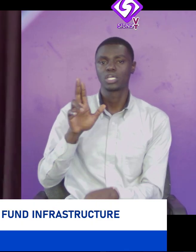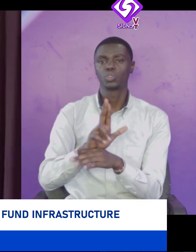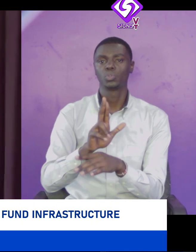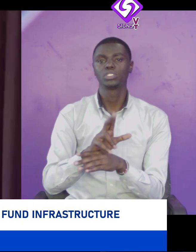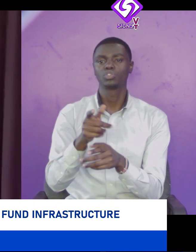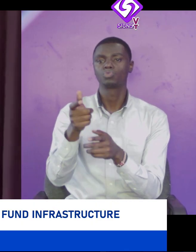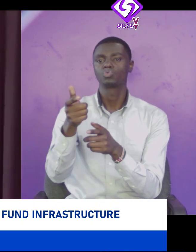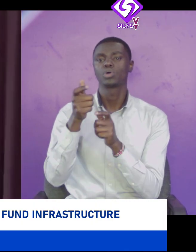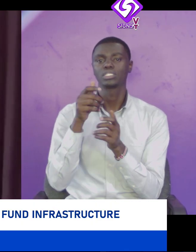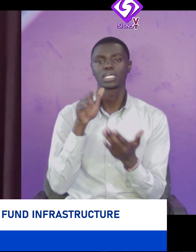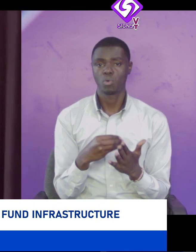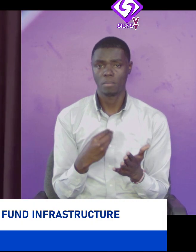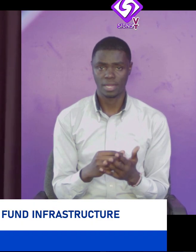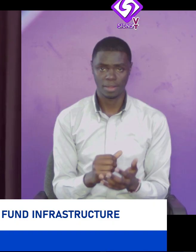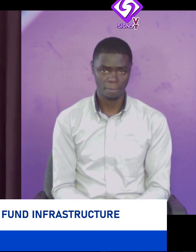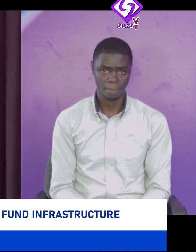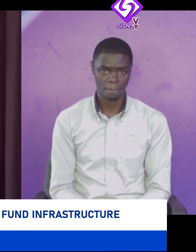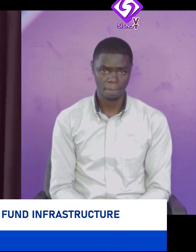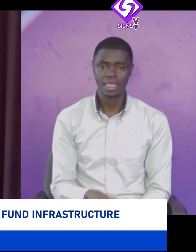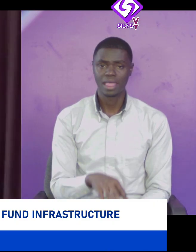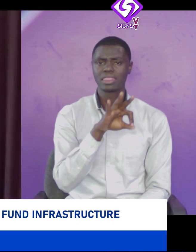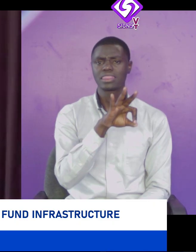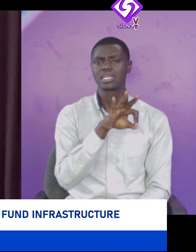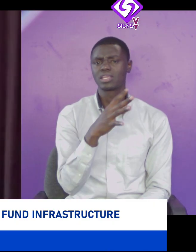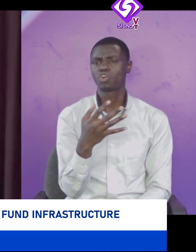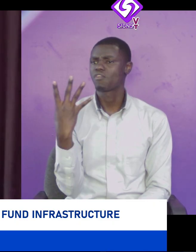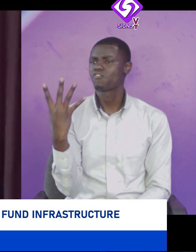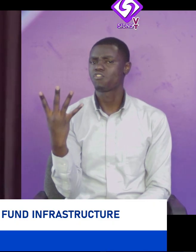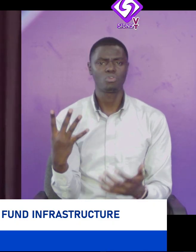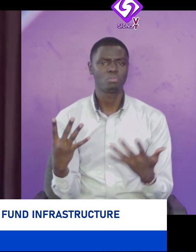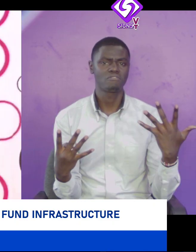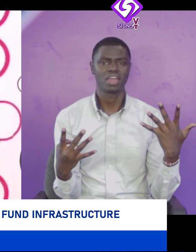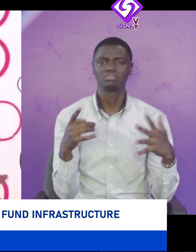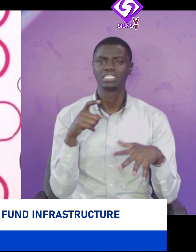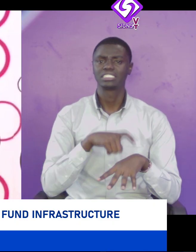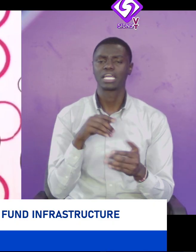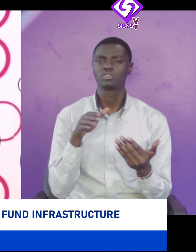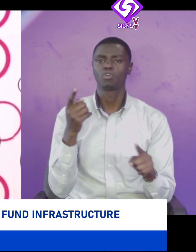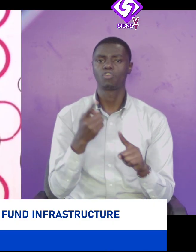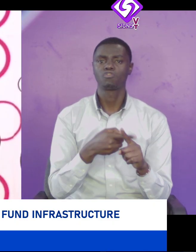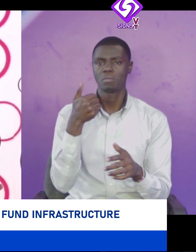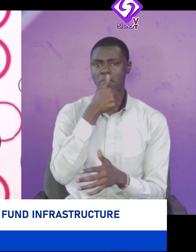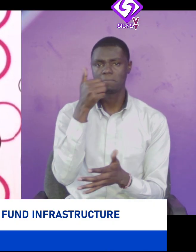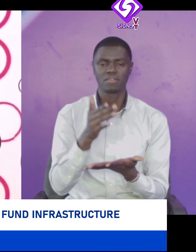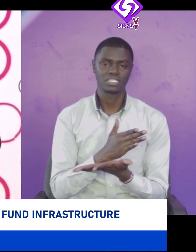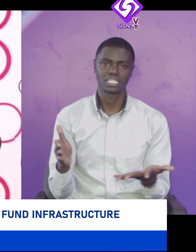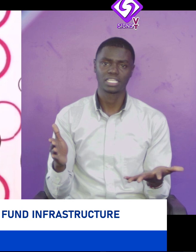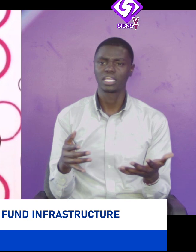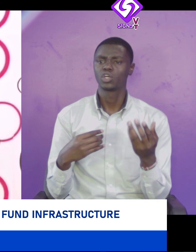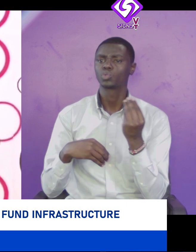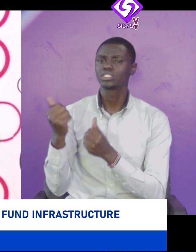money. In fact, 3, 4, 5, 6 times more from the private. Try to sell this